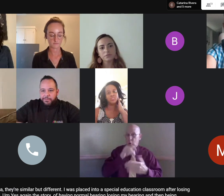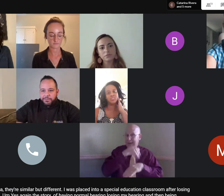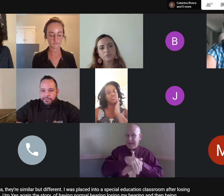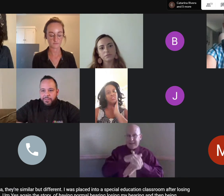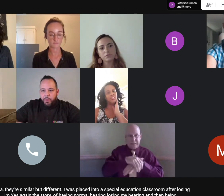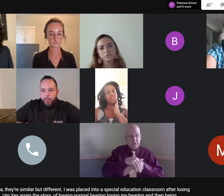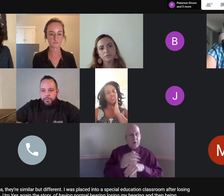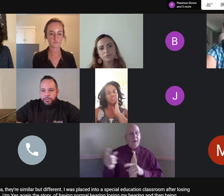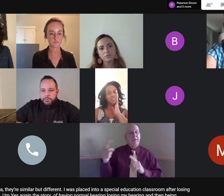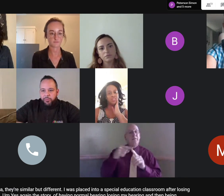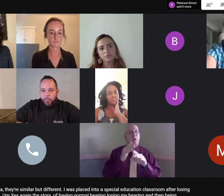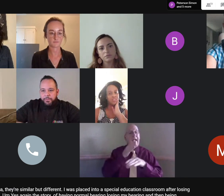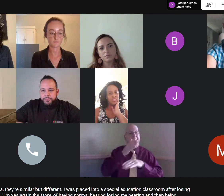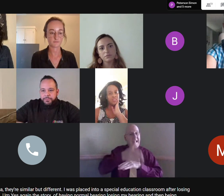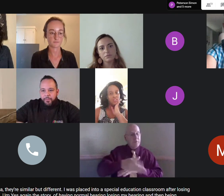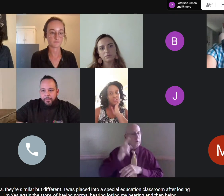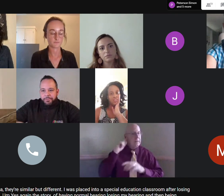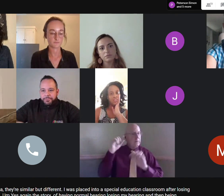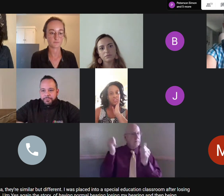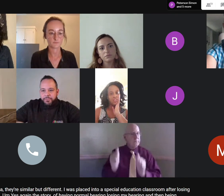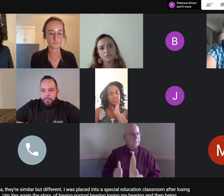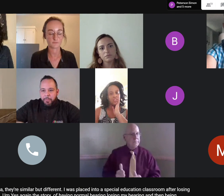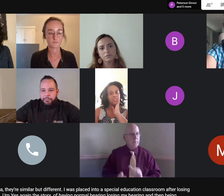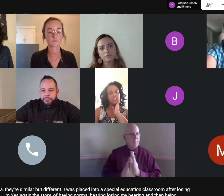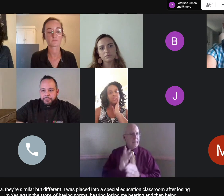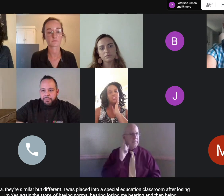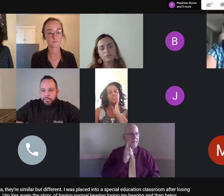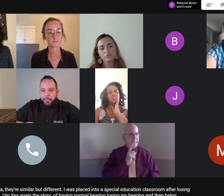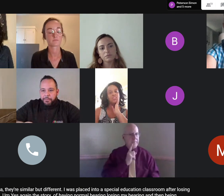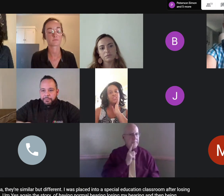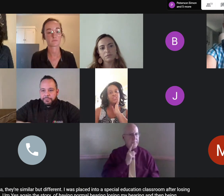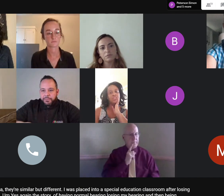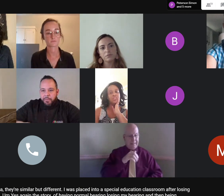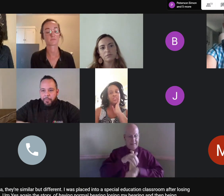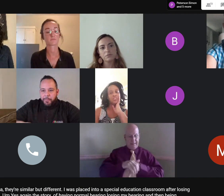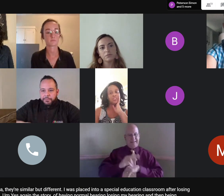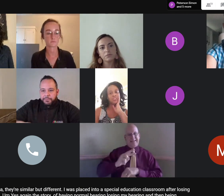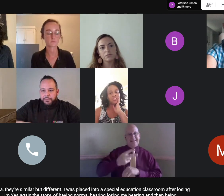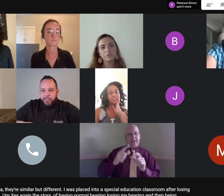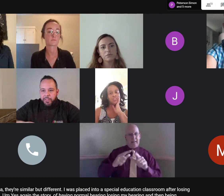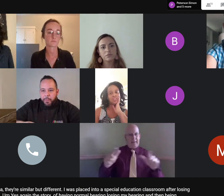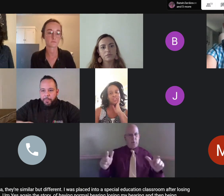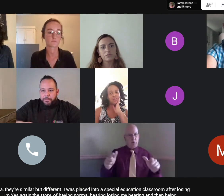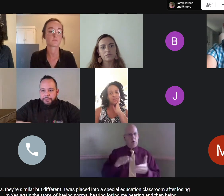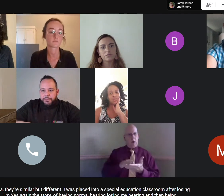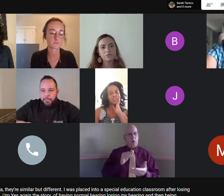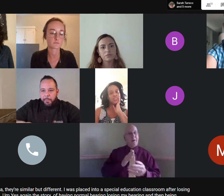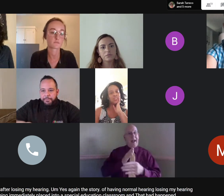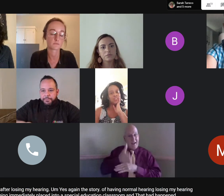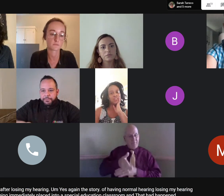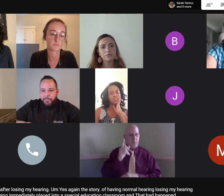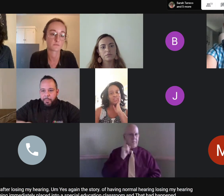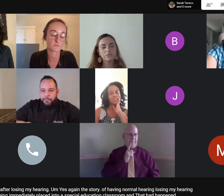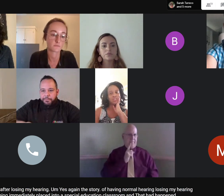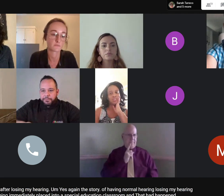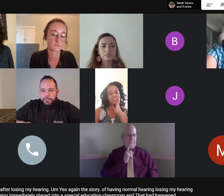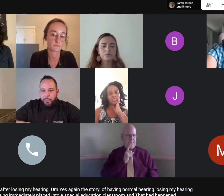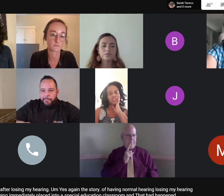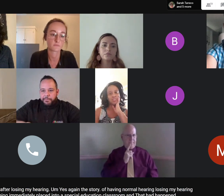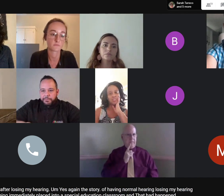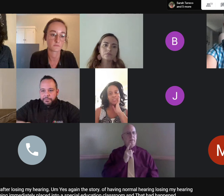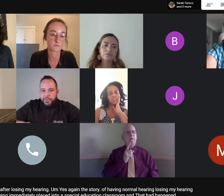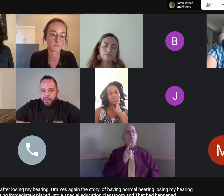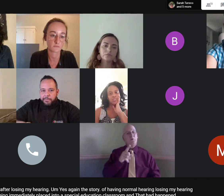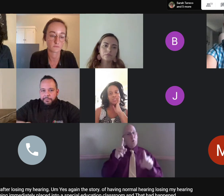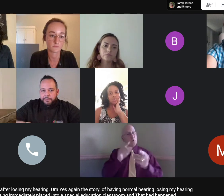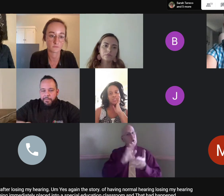until after I lost my hearing. So English is a second language I picked up after being deaf. So they had me take